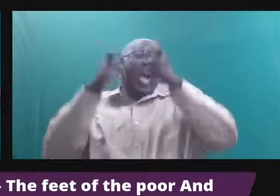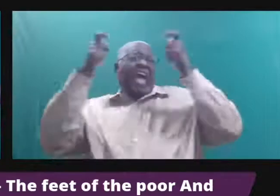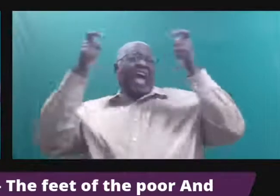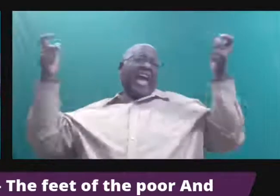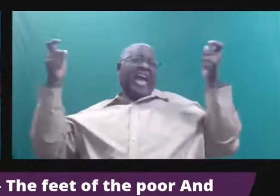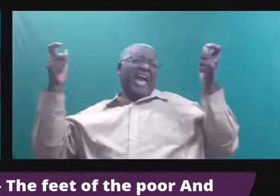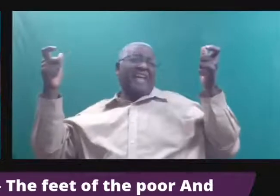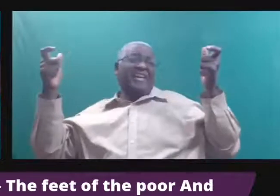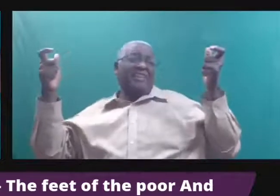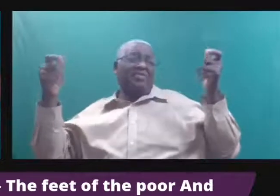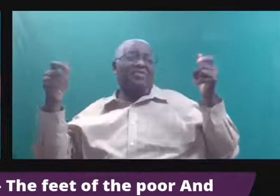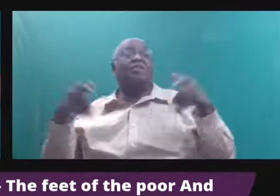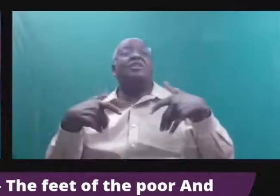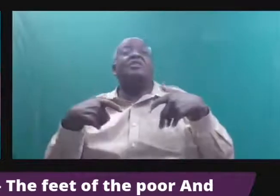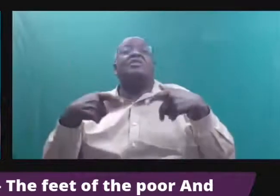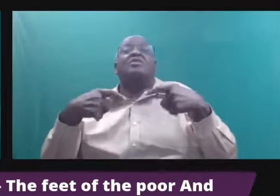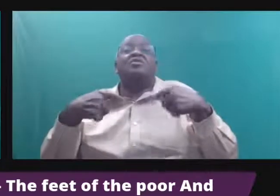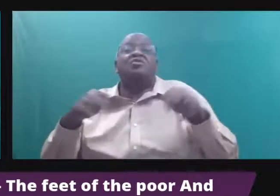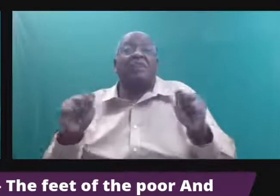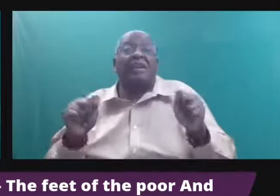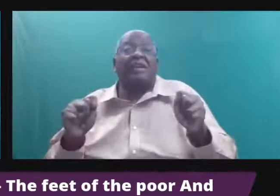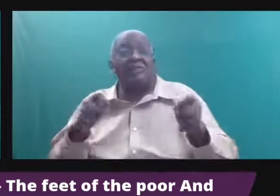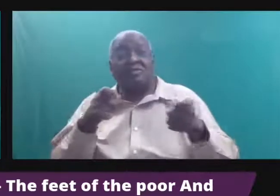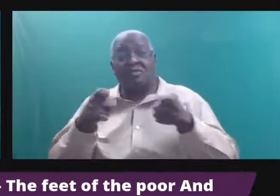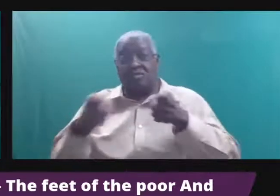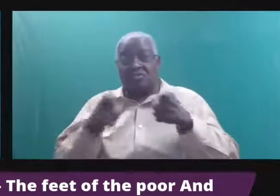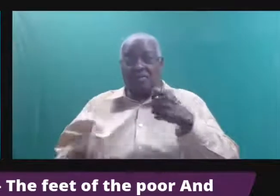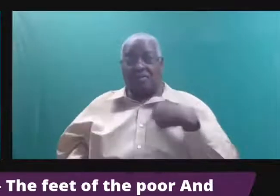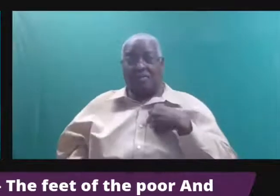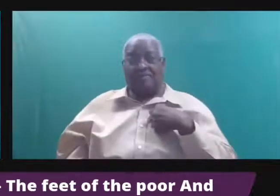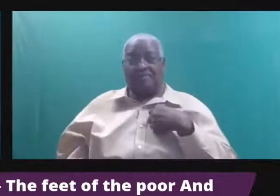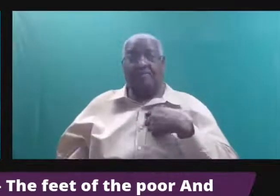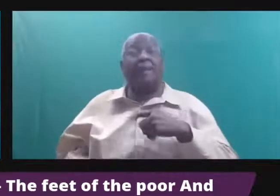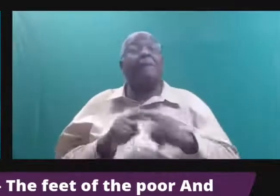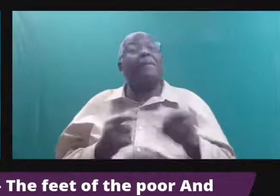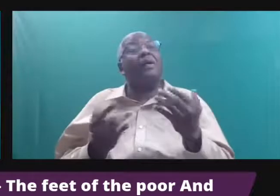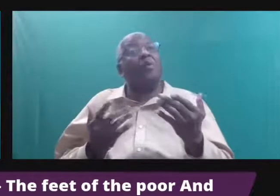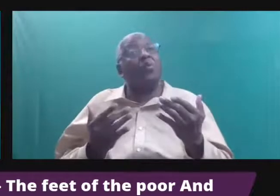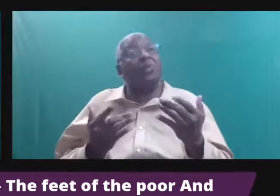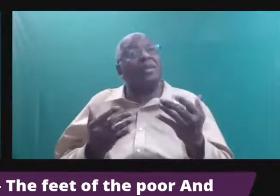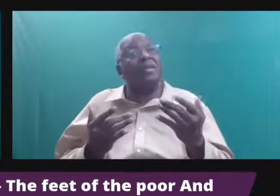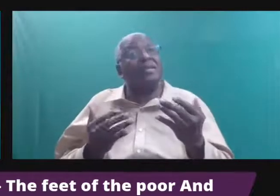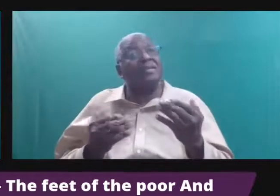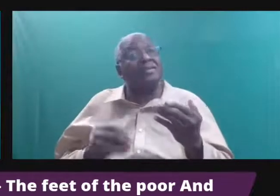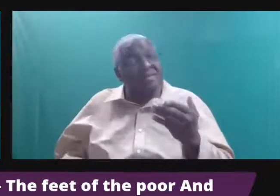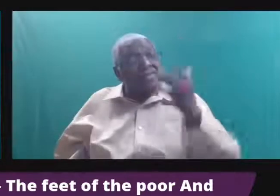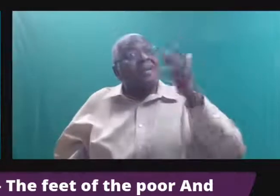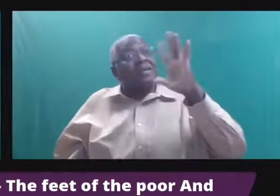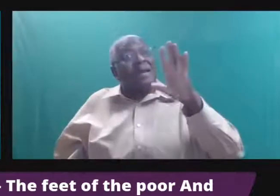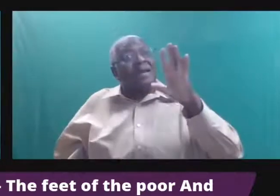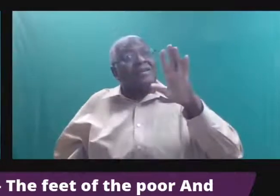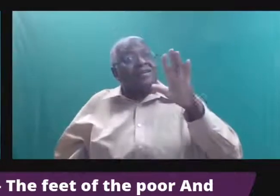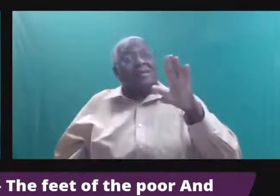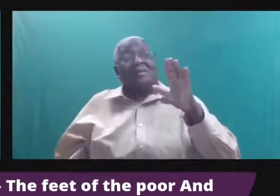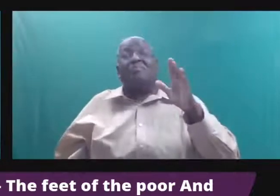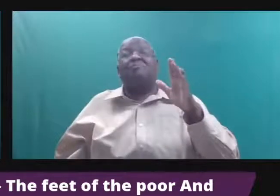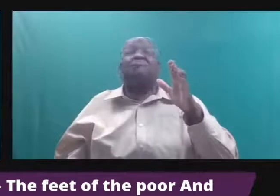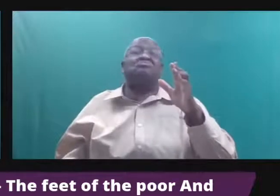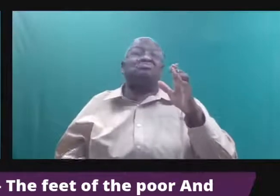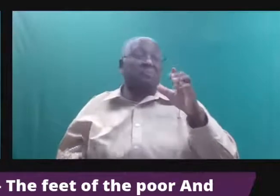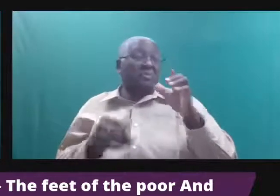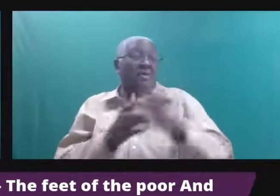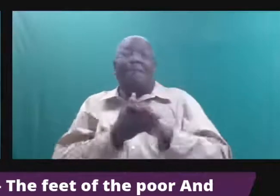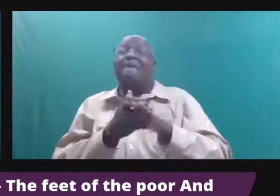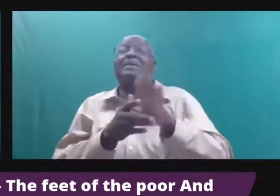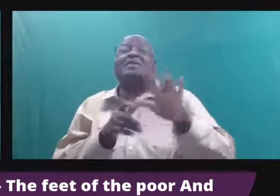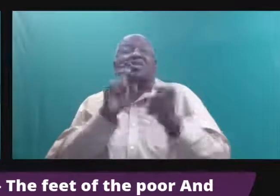me, who are trying to intimidate me. But wait, God's about to bring them down to my level, to the point that I